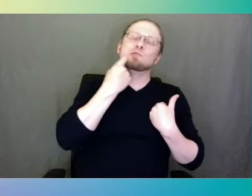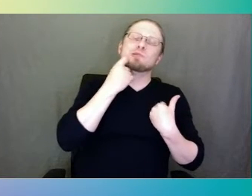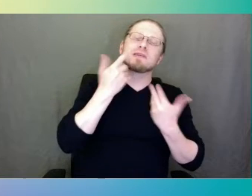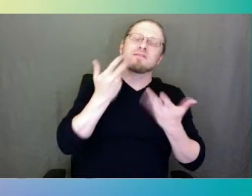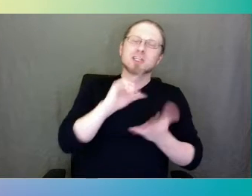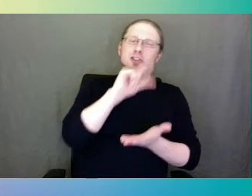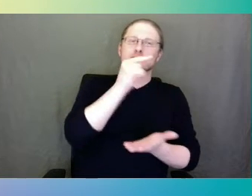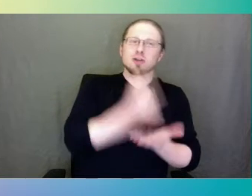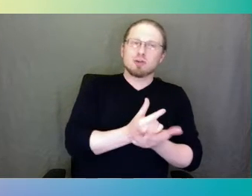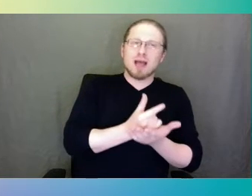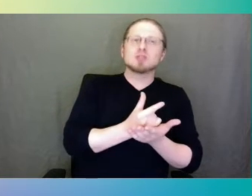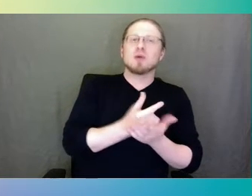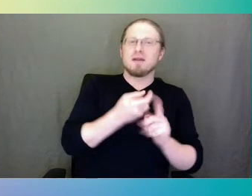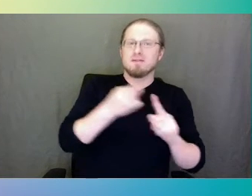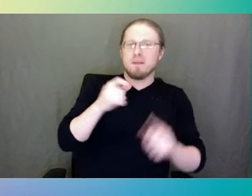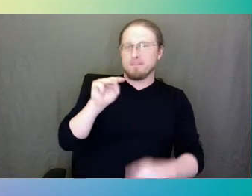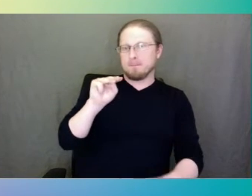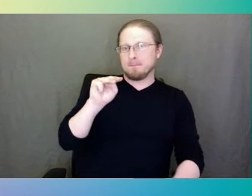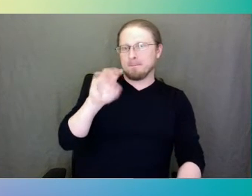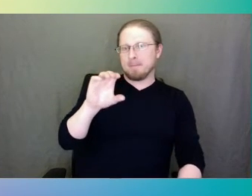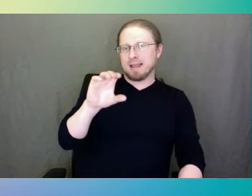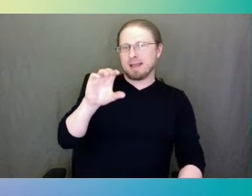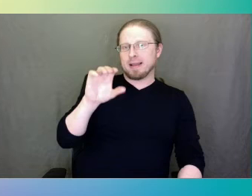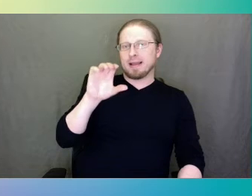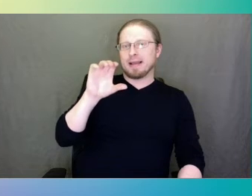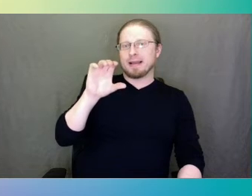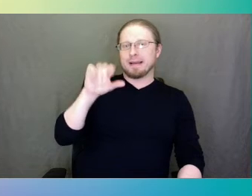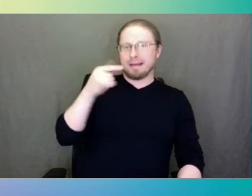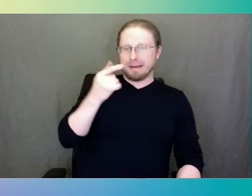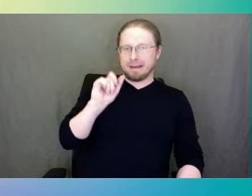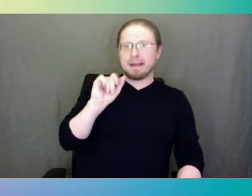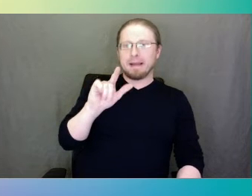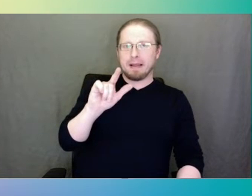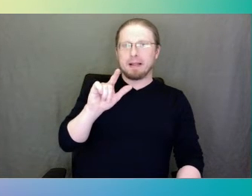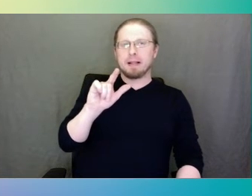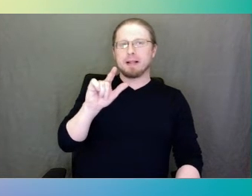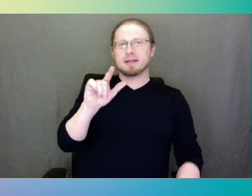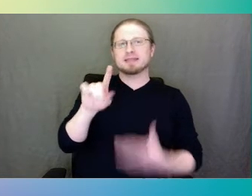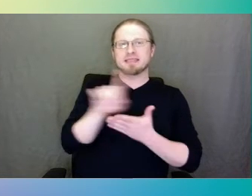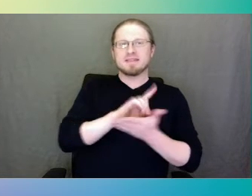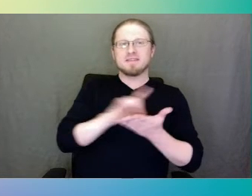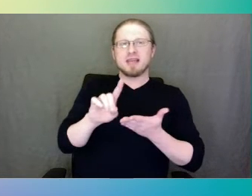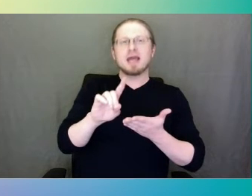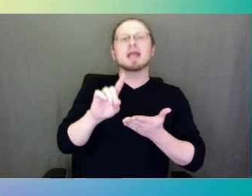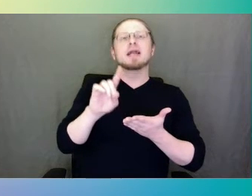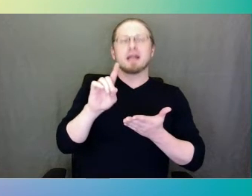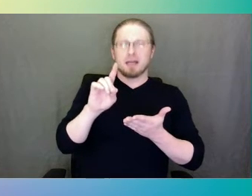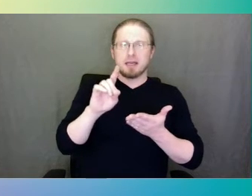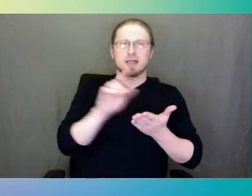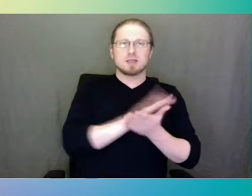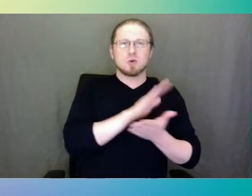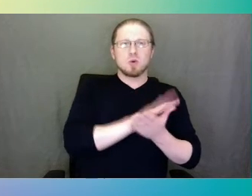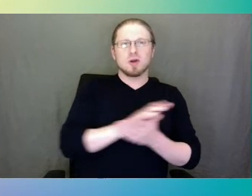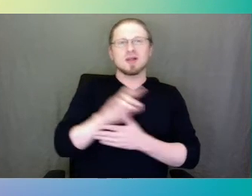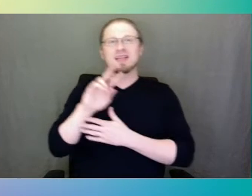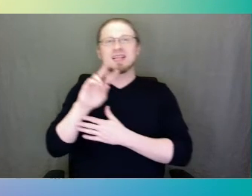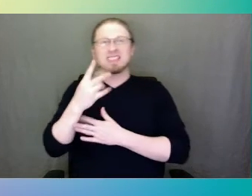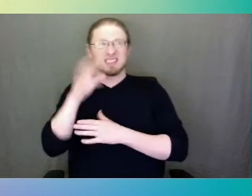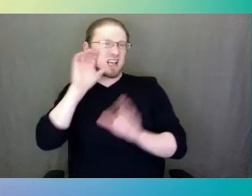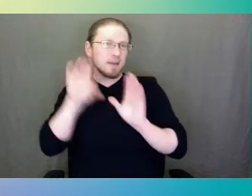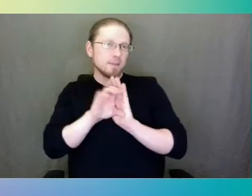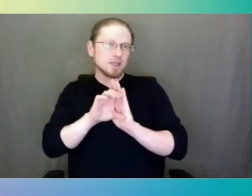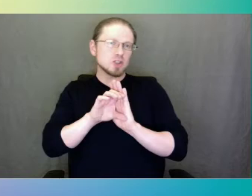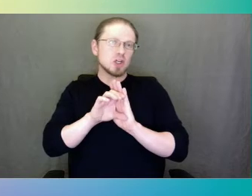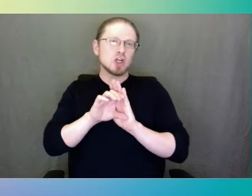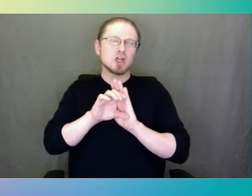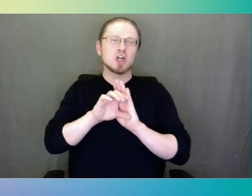school from McGill. The middle picture is when we brought him to the GCN, the QCF conference with us a few years ago. And here